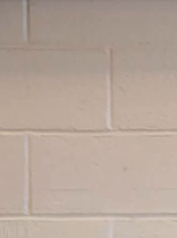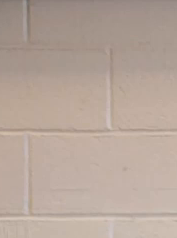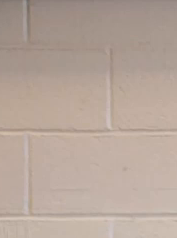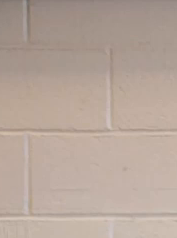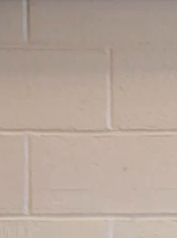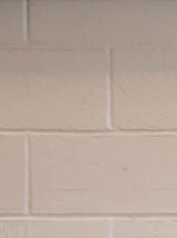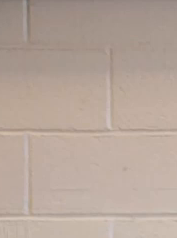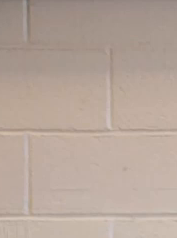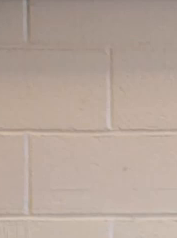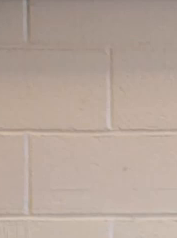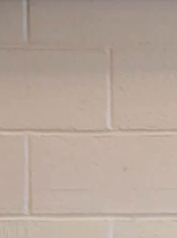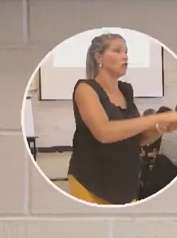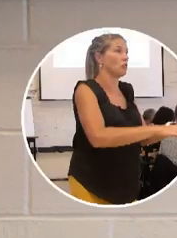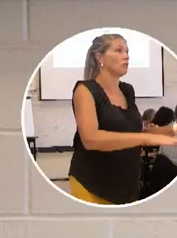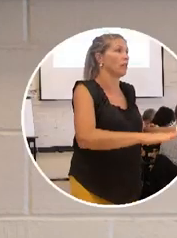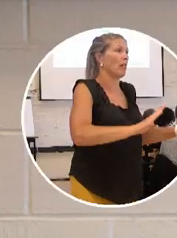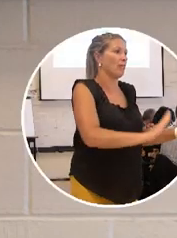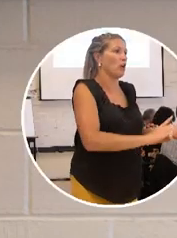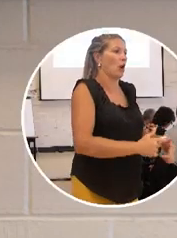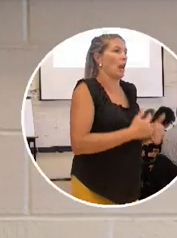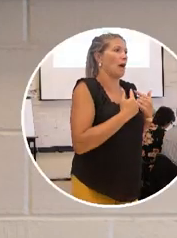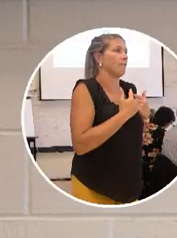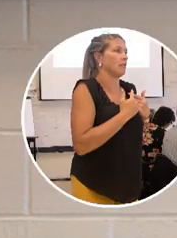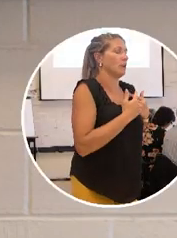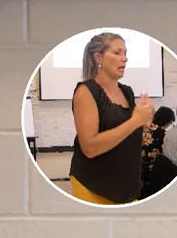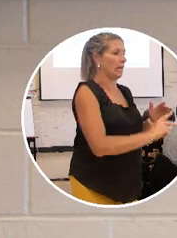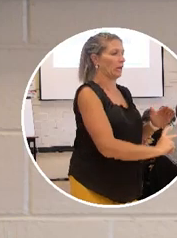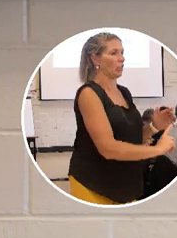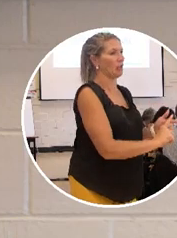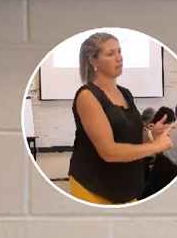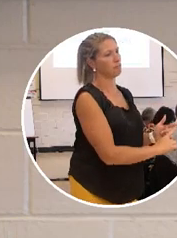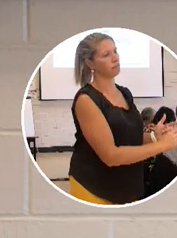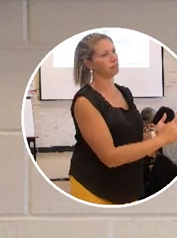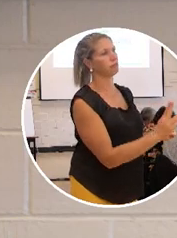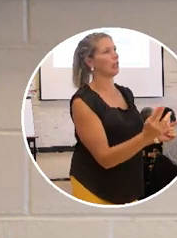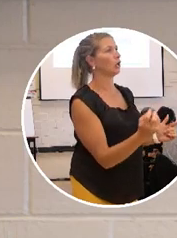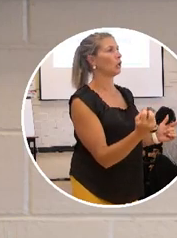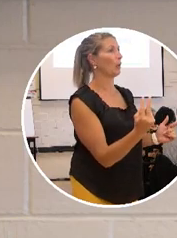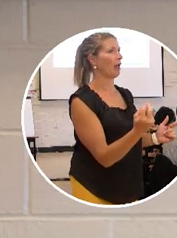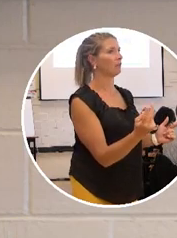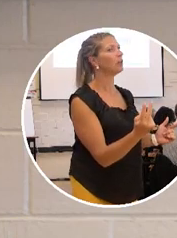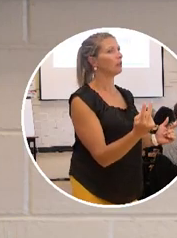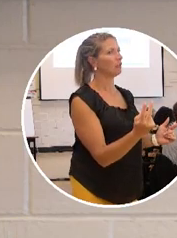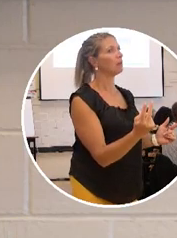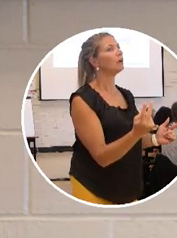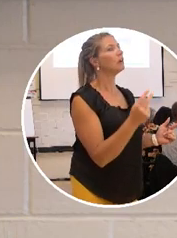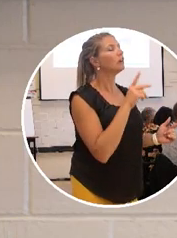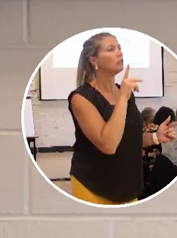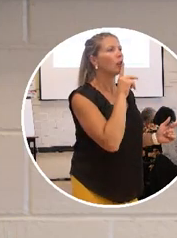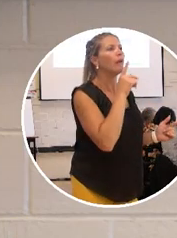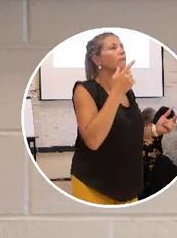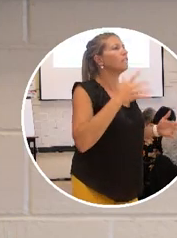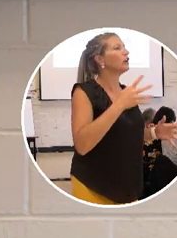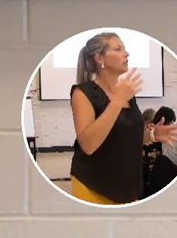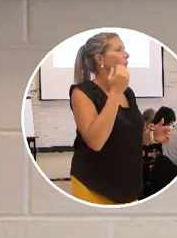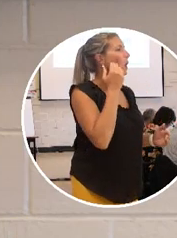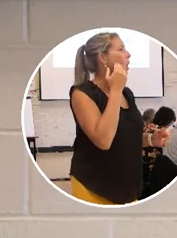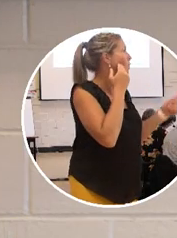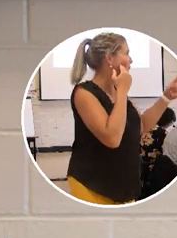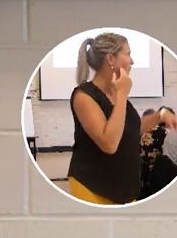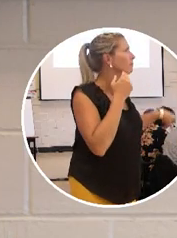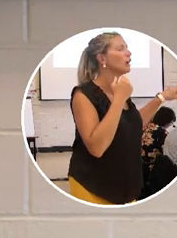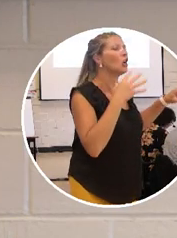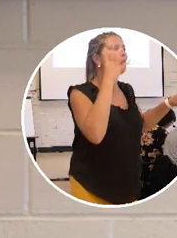in their child's life as a schooling process, and all of us around the table have been through that with our own